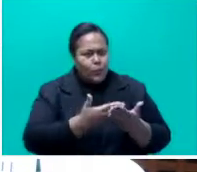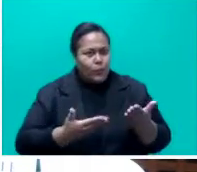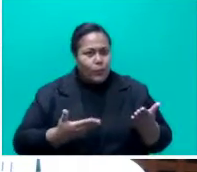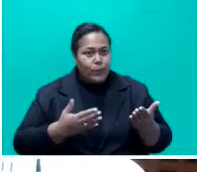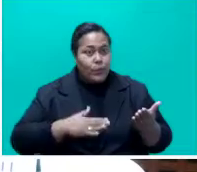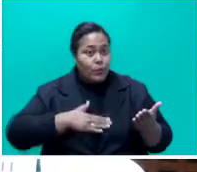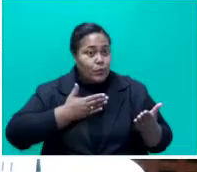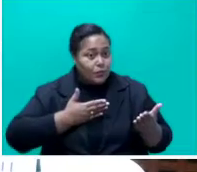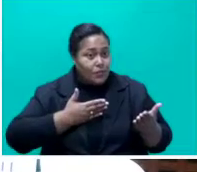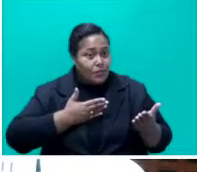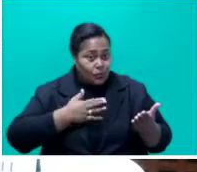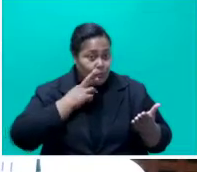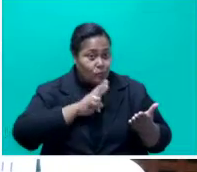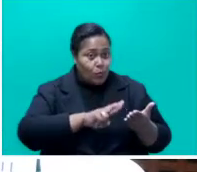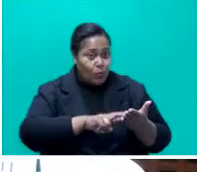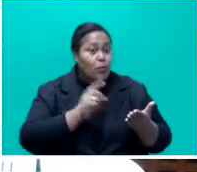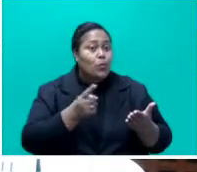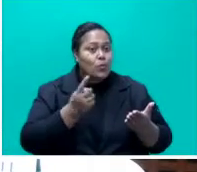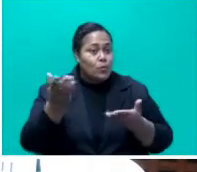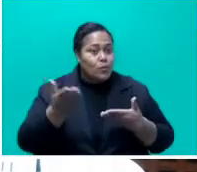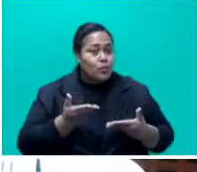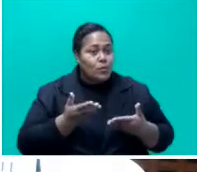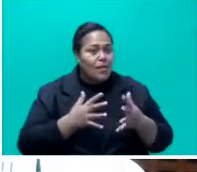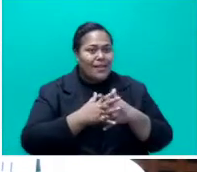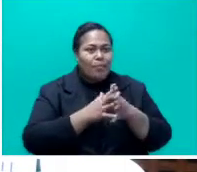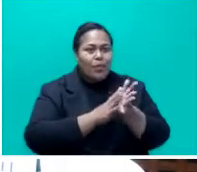by WHO and UNICEF